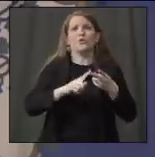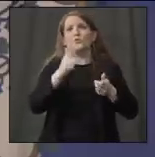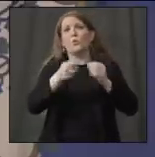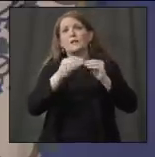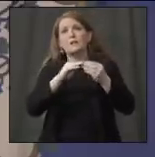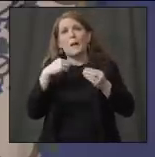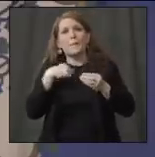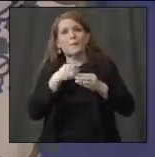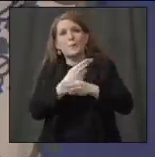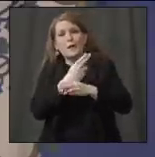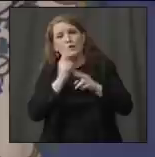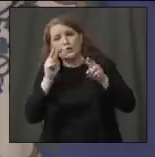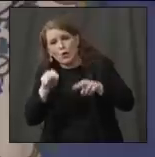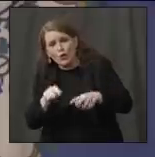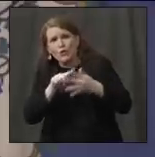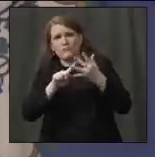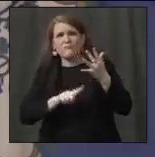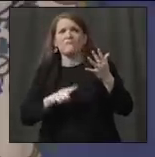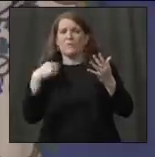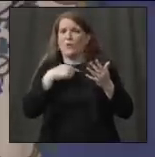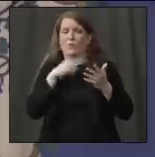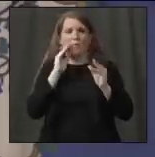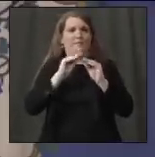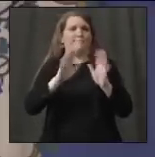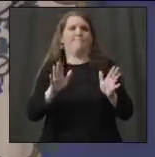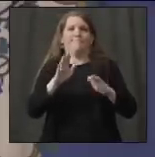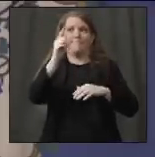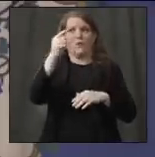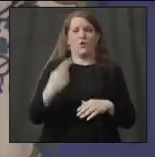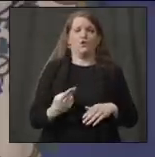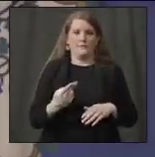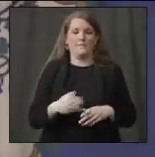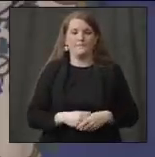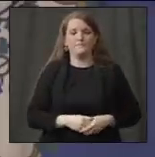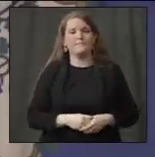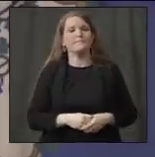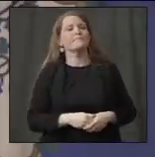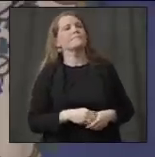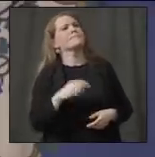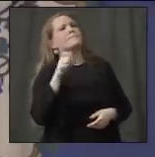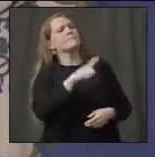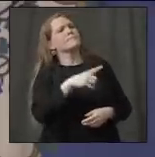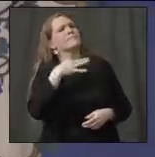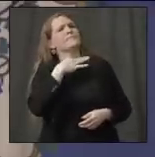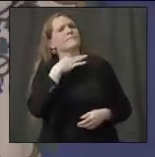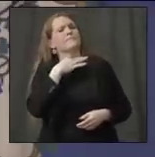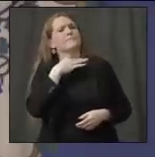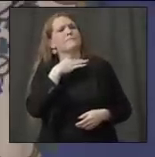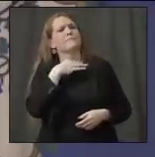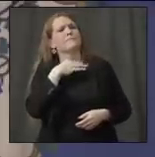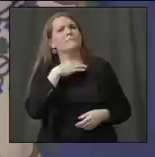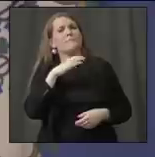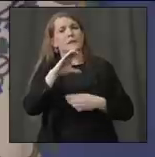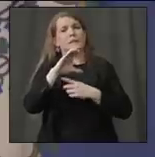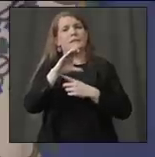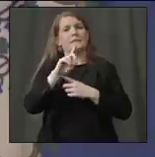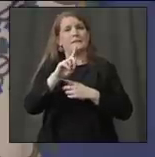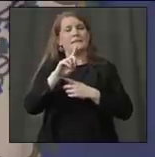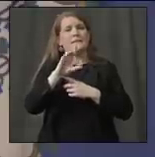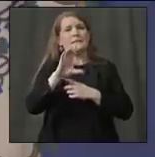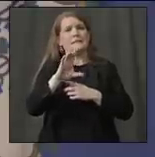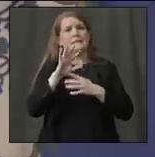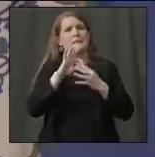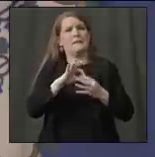Okay, also, can you tell us about the CDC being in Connecticut for the nursing